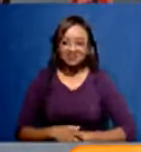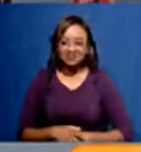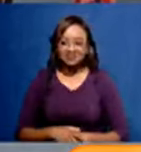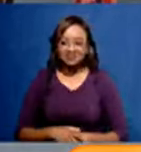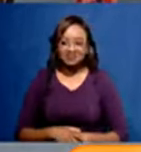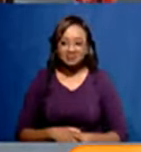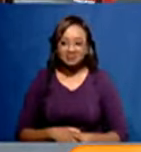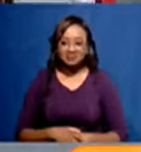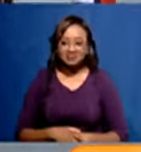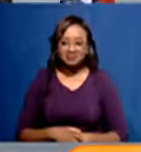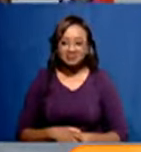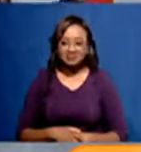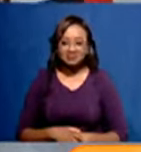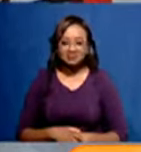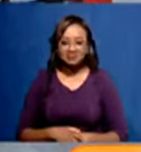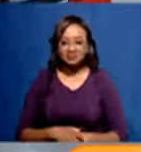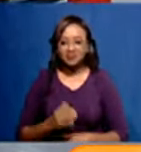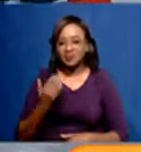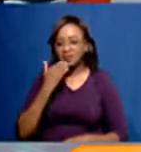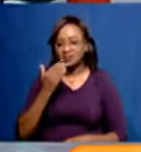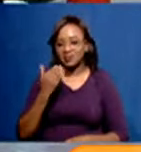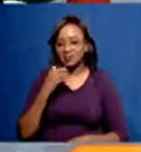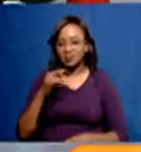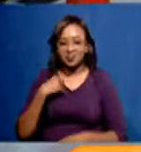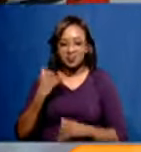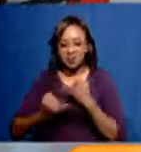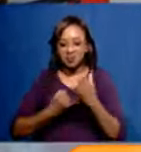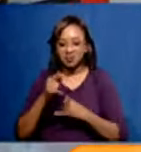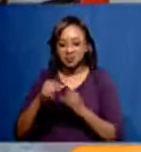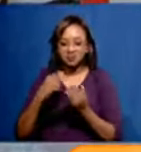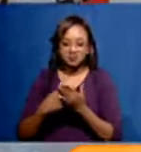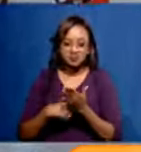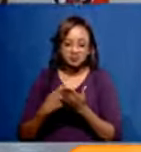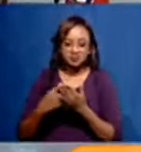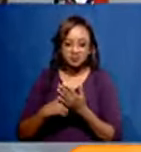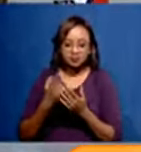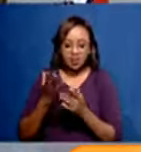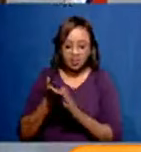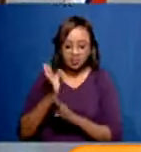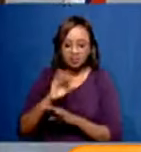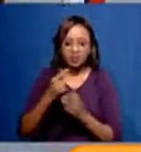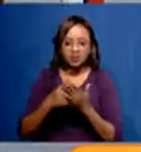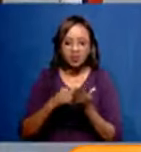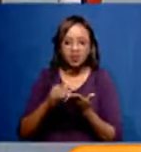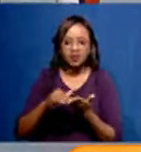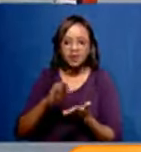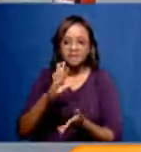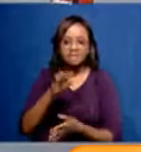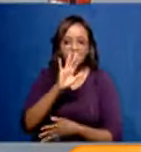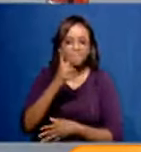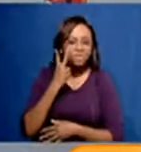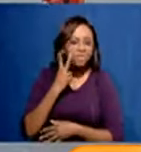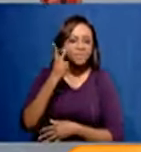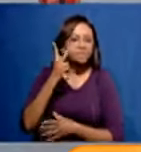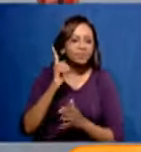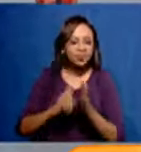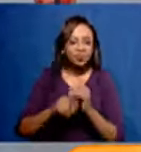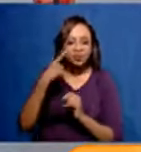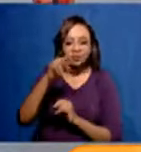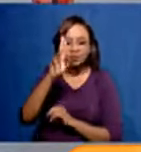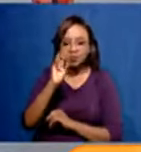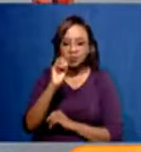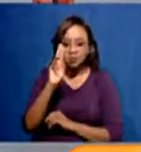There you go. Prof, this is great, a conversation. I'm really enjoying this. And I want to come back and talk about it more. Your vision for UON, the fact